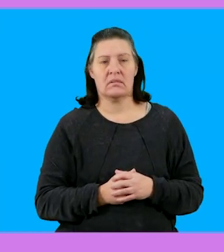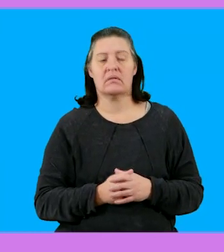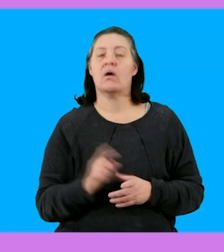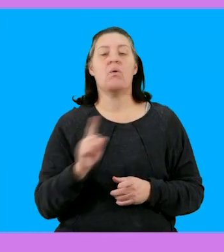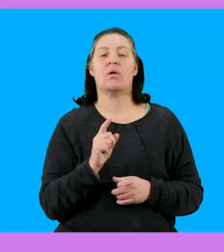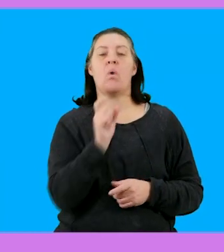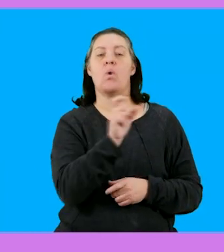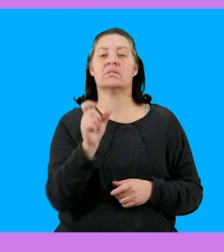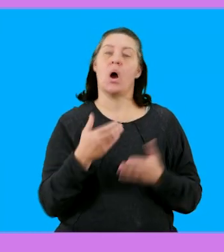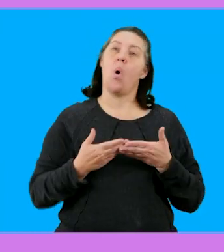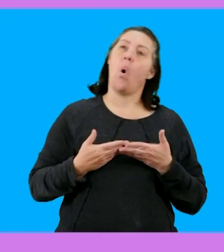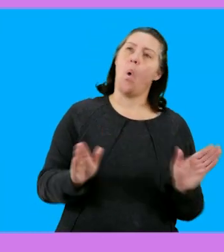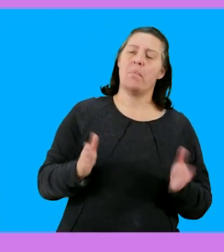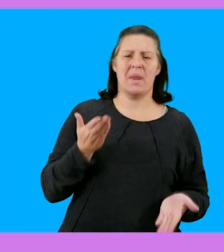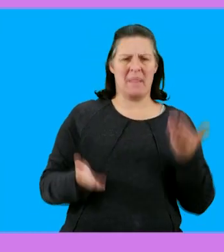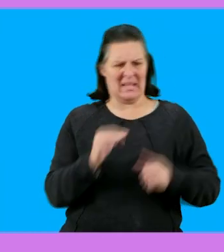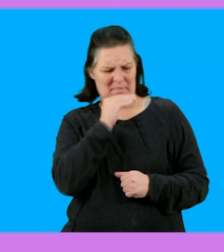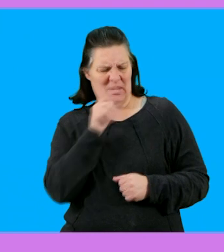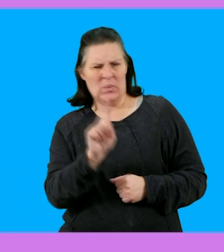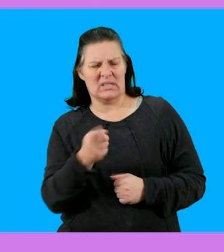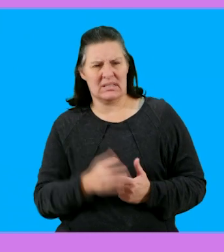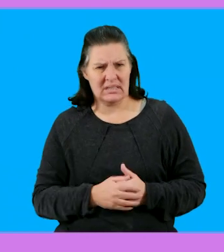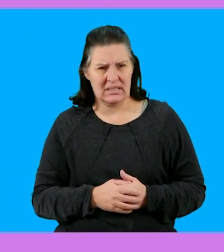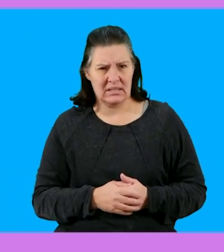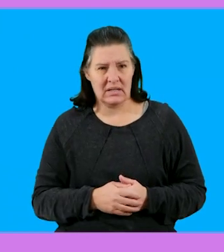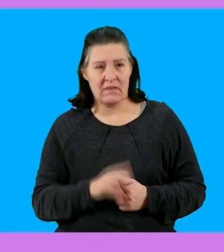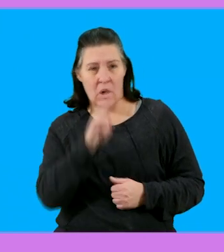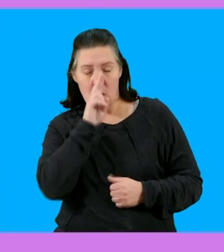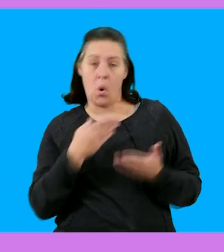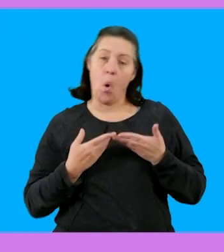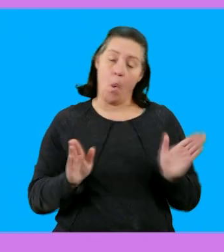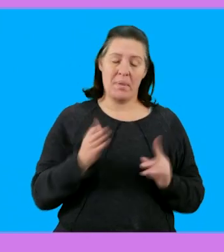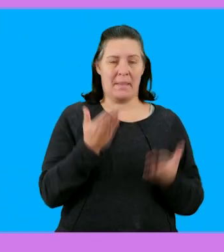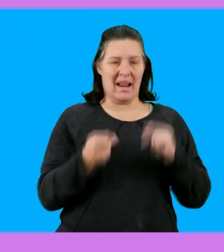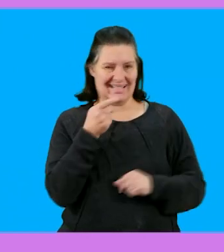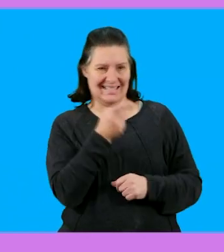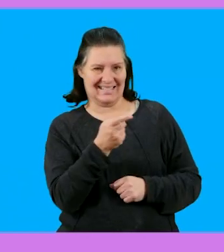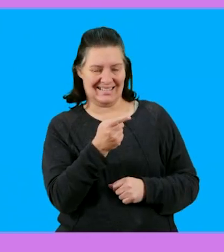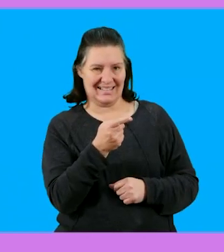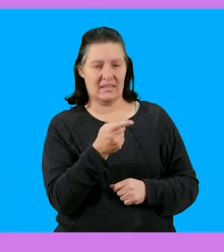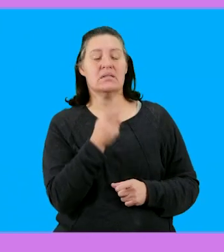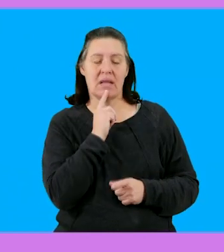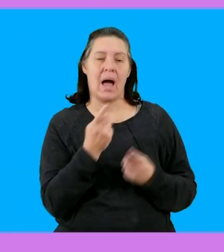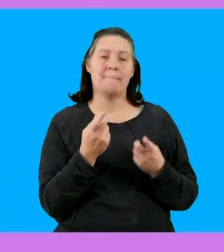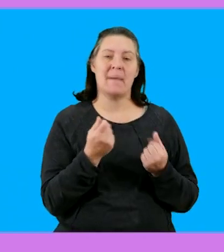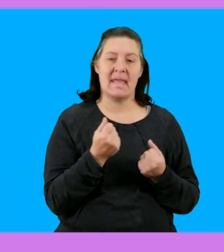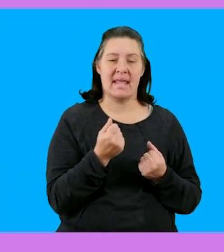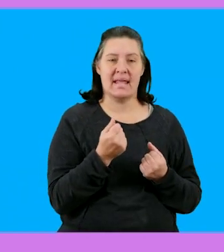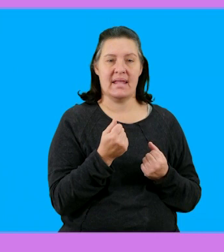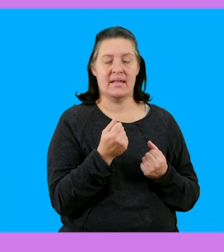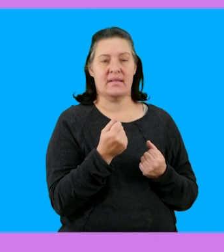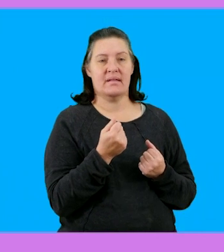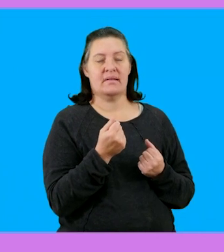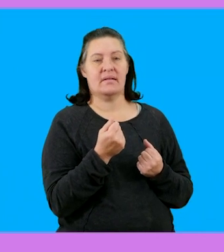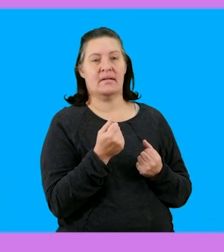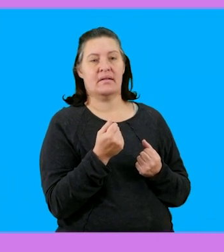what do the words opening balance mean? Right, so if you look at opening balance, right, it's the amount of money,